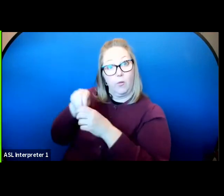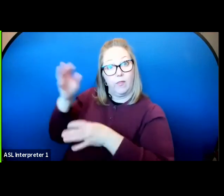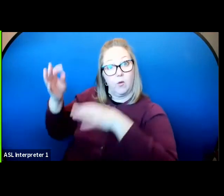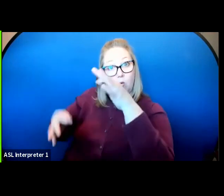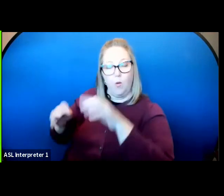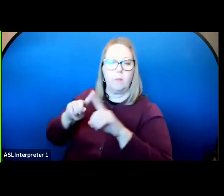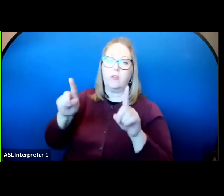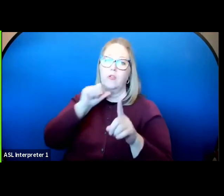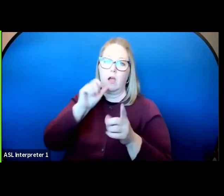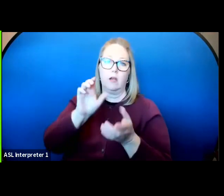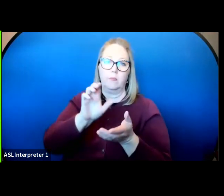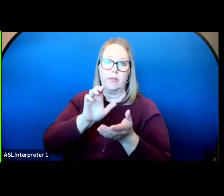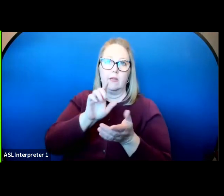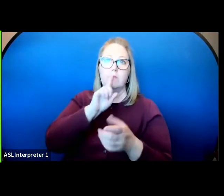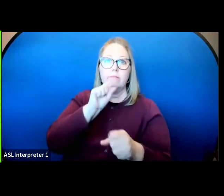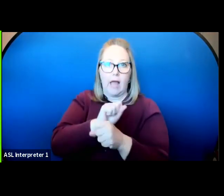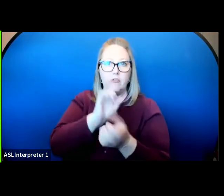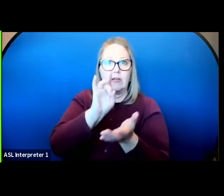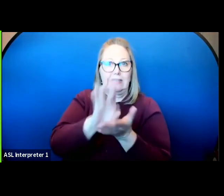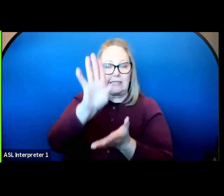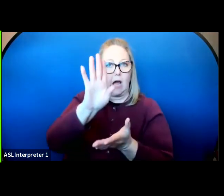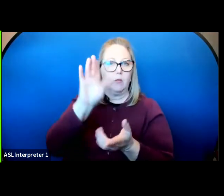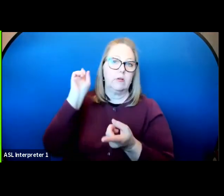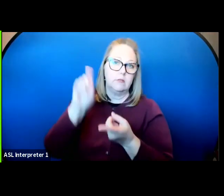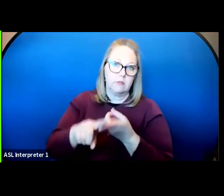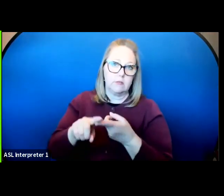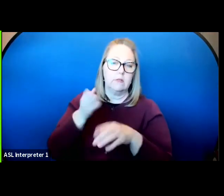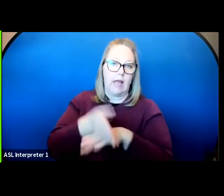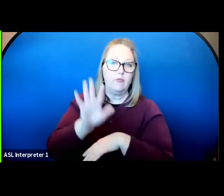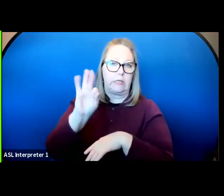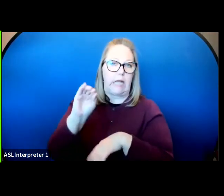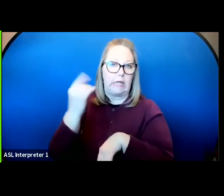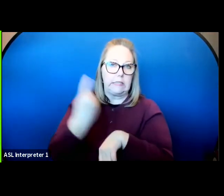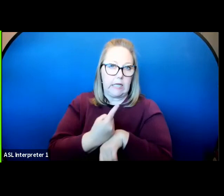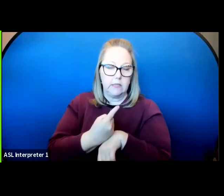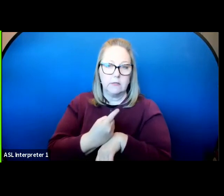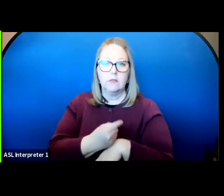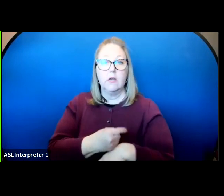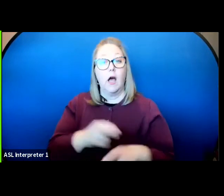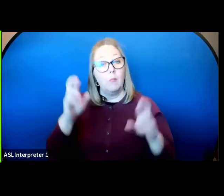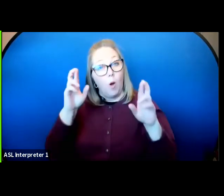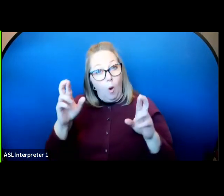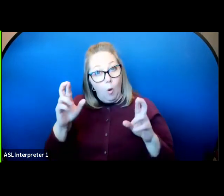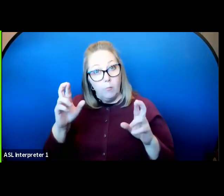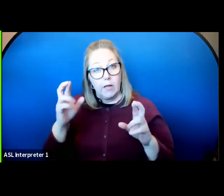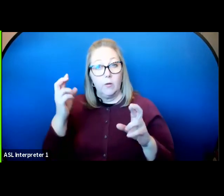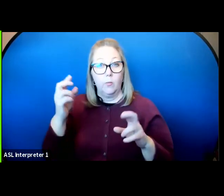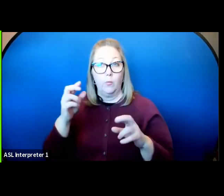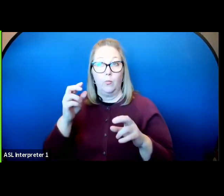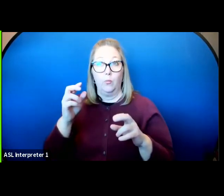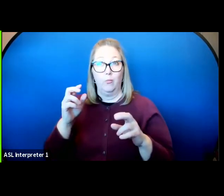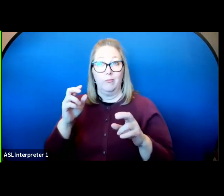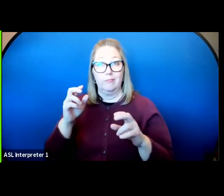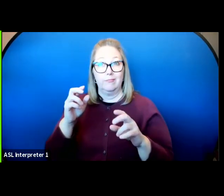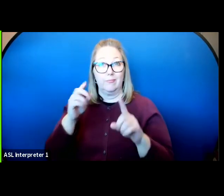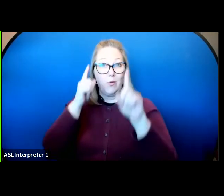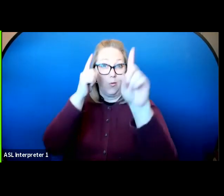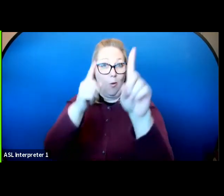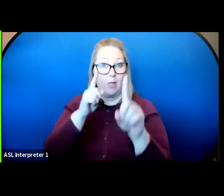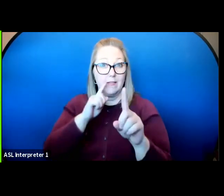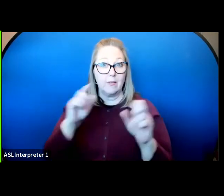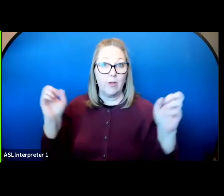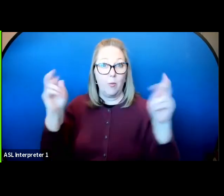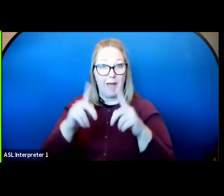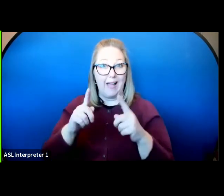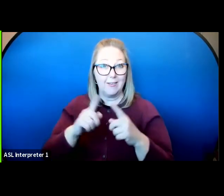CDC. We are hopeful, and I'm confident that we will get back to our new normal. This is a situation with a lot